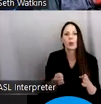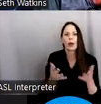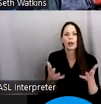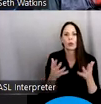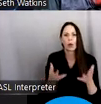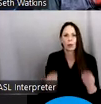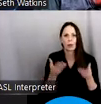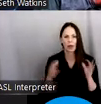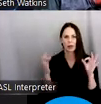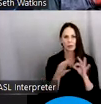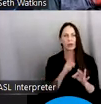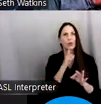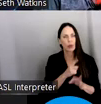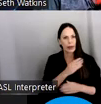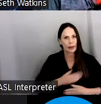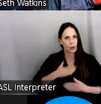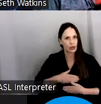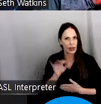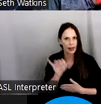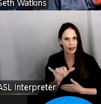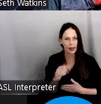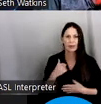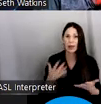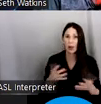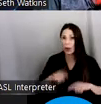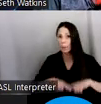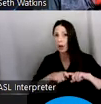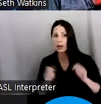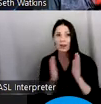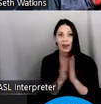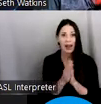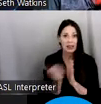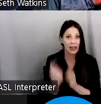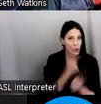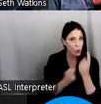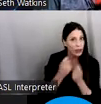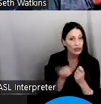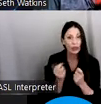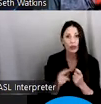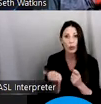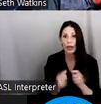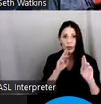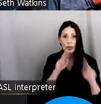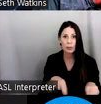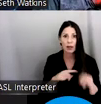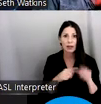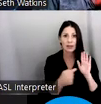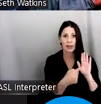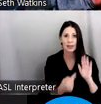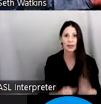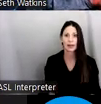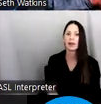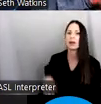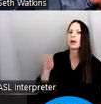appreciate that. So I'm going to pause there and ask if there's any questions or any response to this. Hi, this is